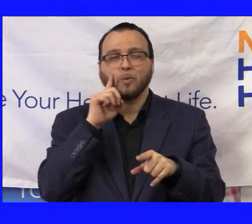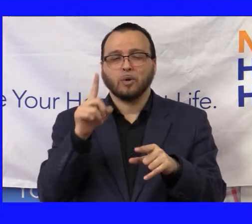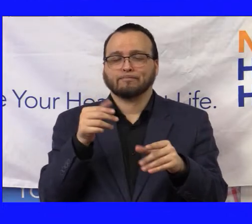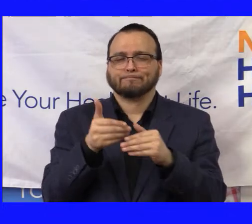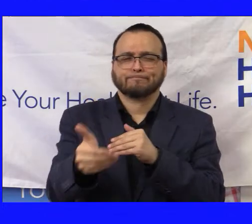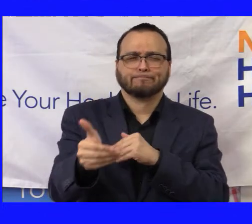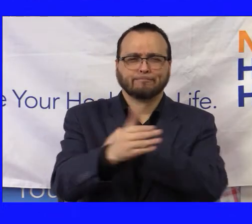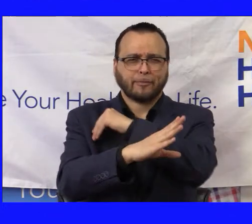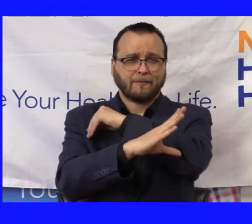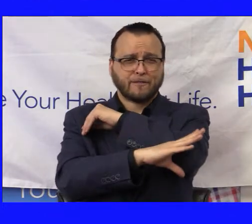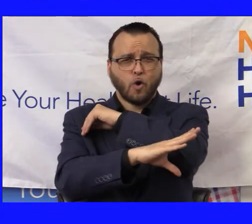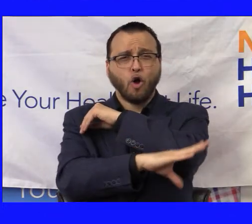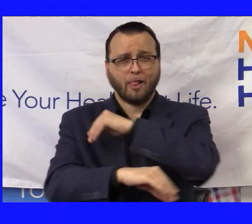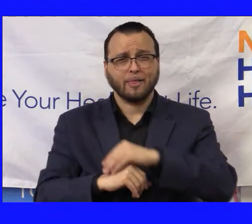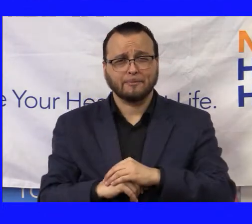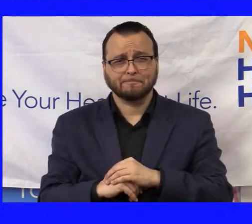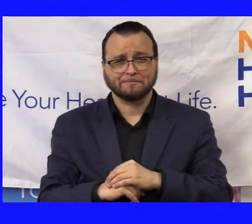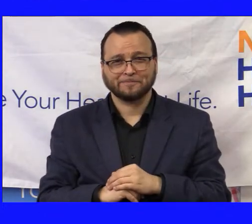slide, please.